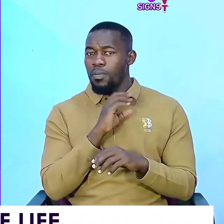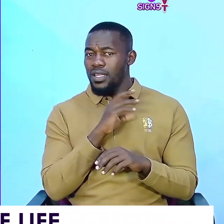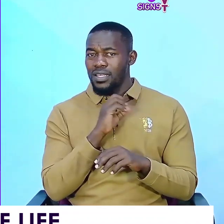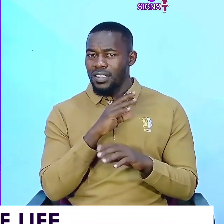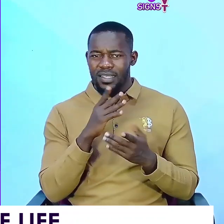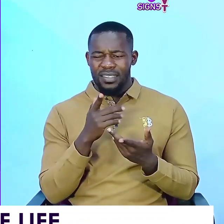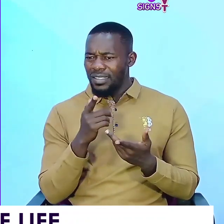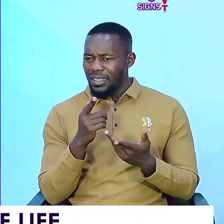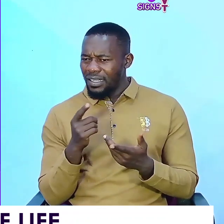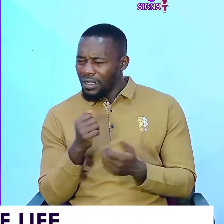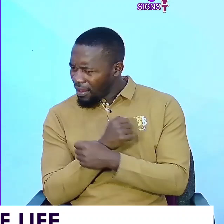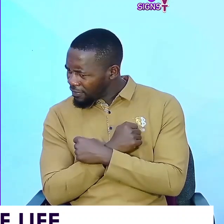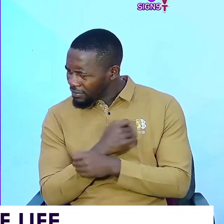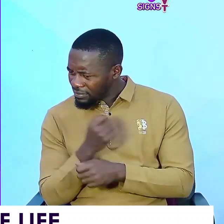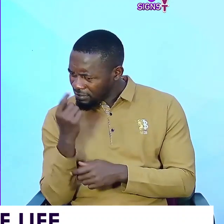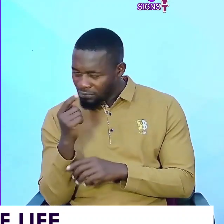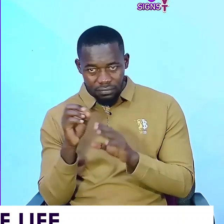respect. Is that the same for women?